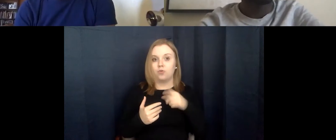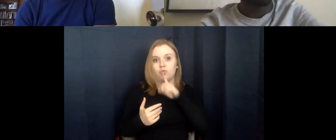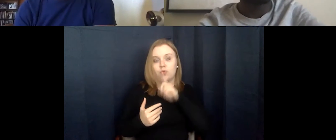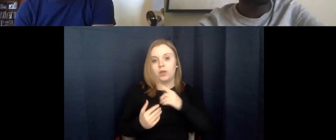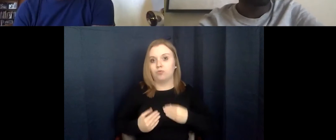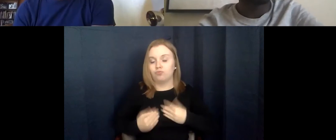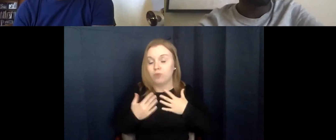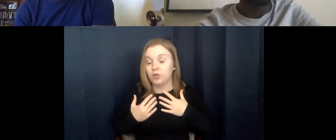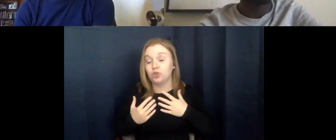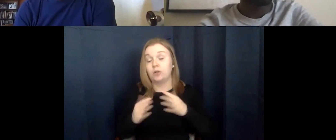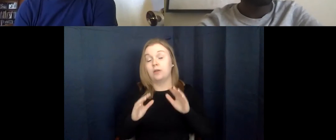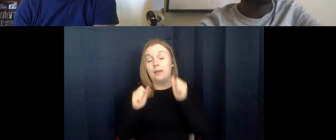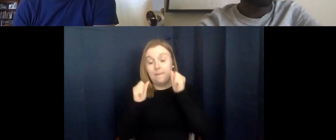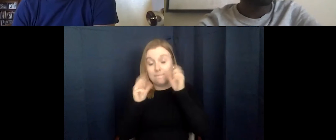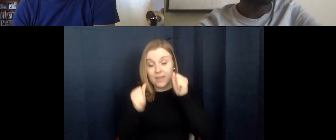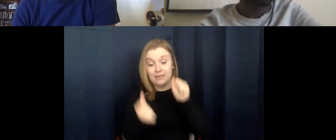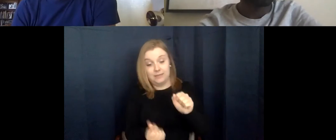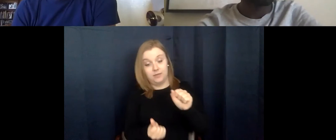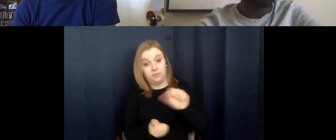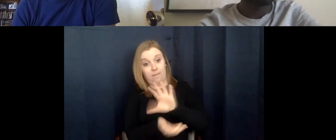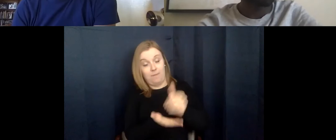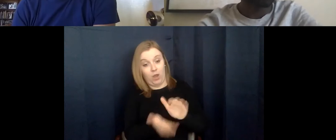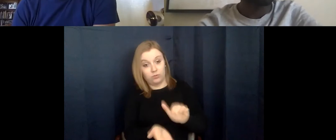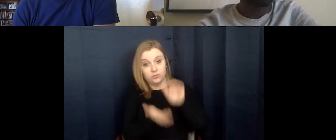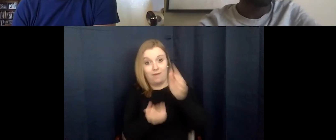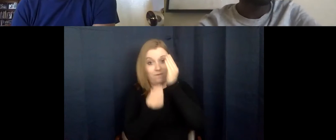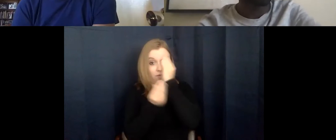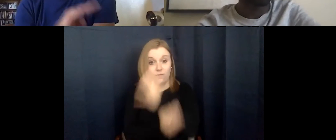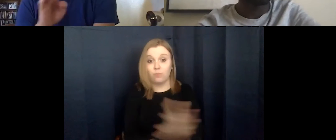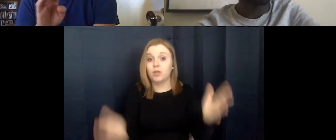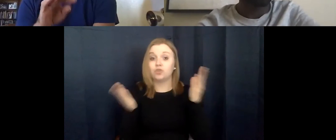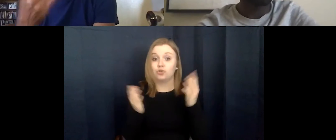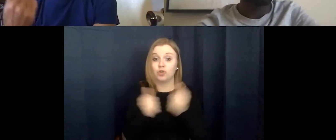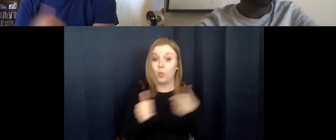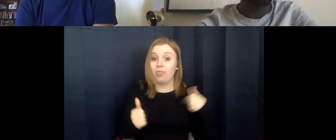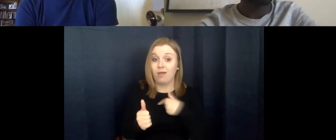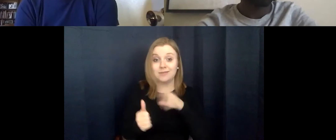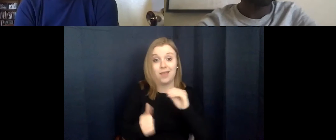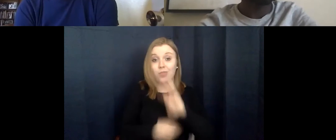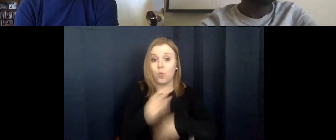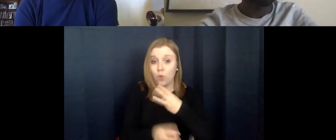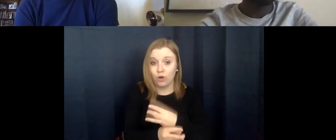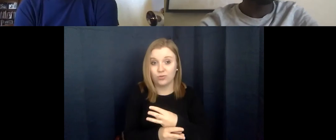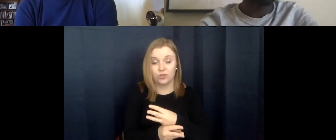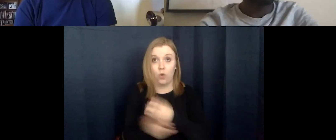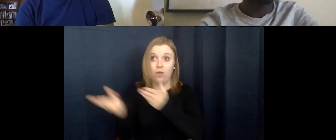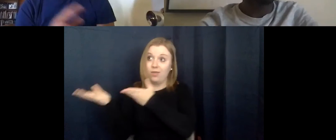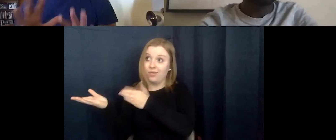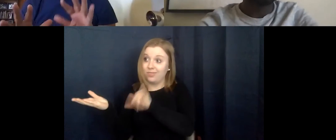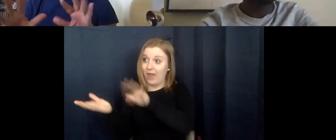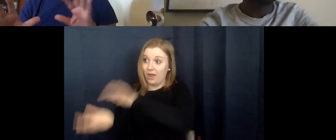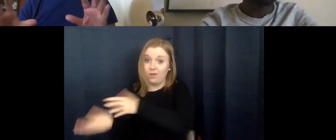information to share with us, or to share with the world. And so kind of that, bringing that to California and going like,